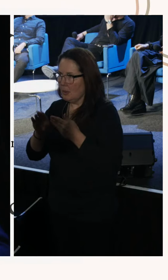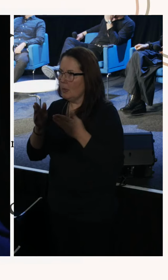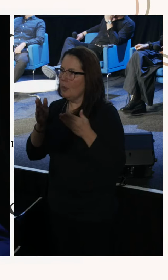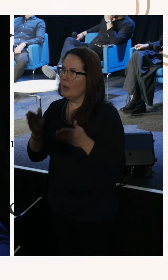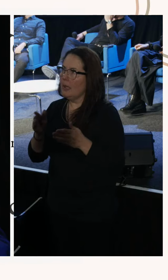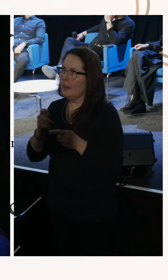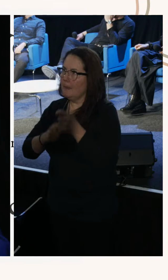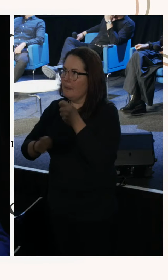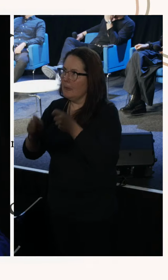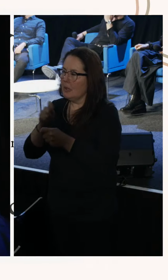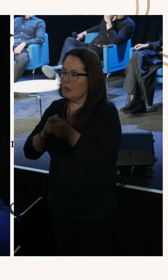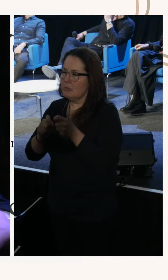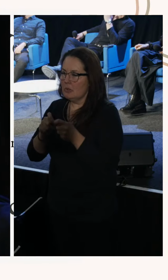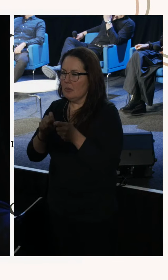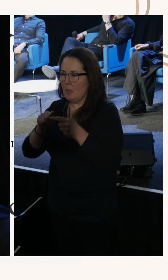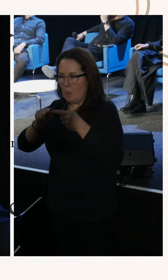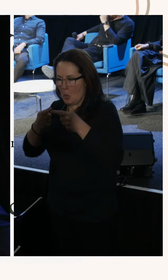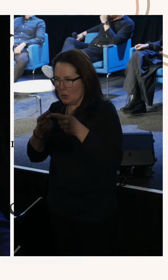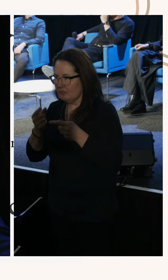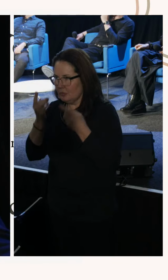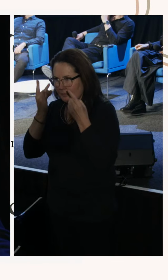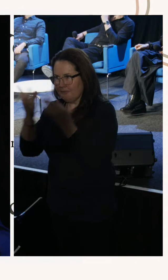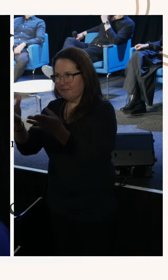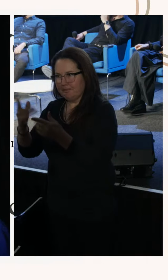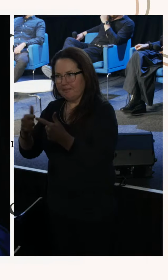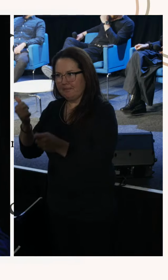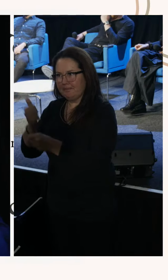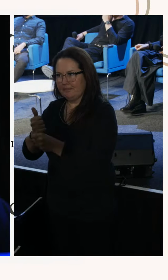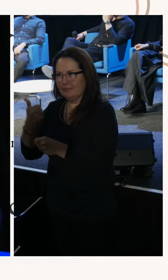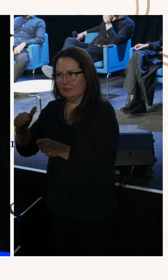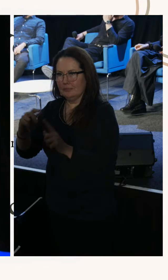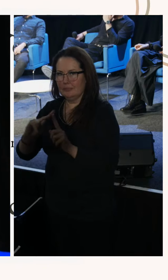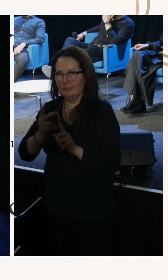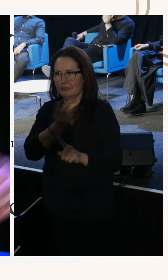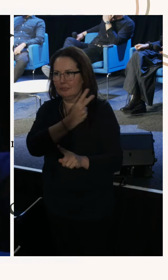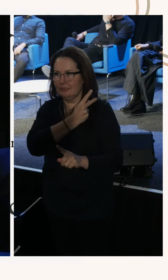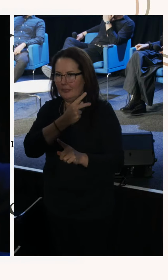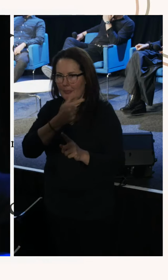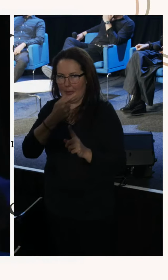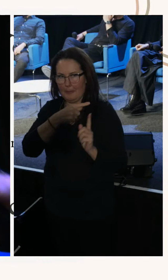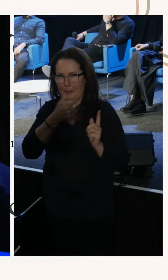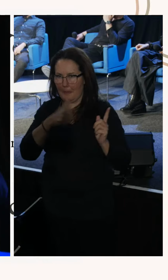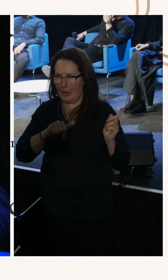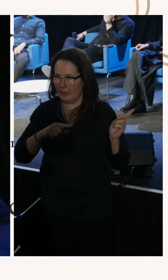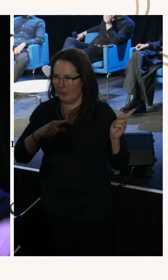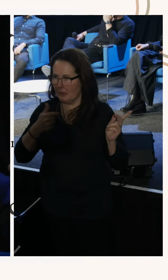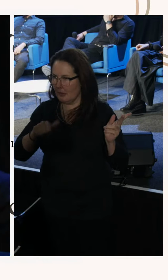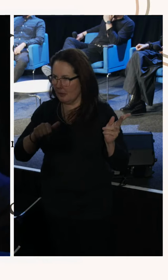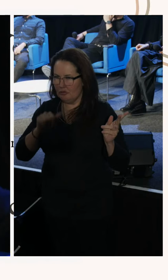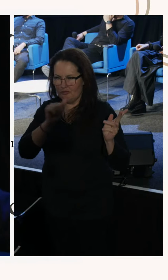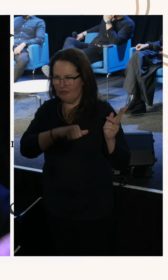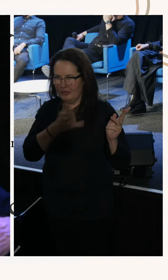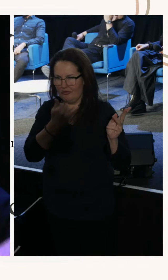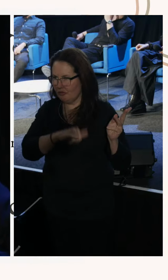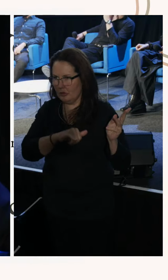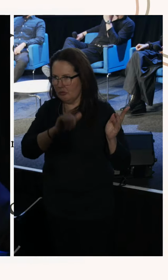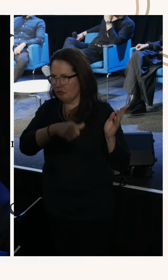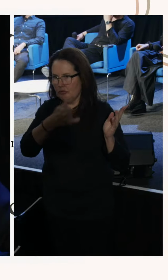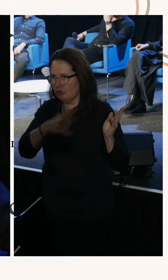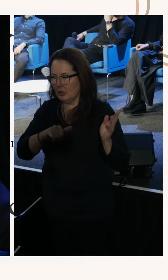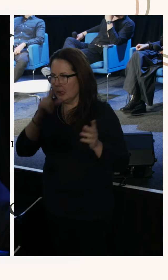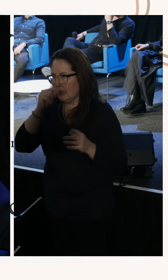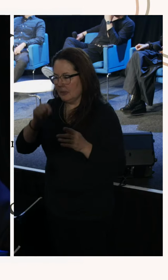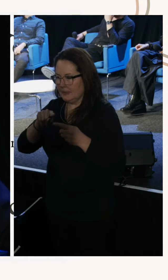think becomes a sort of point of reference for people looking back. You can say, you know, they did this, they did that, this was right, this was wrong. And I think